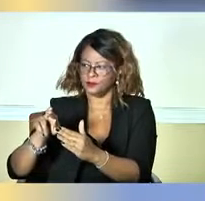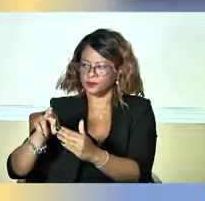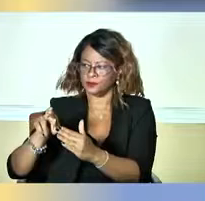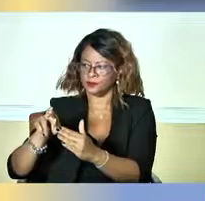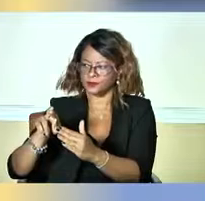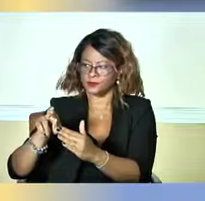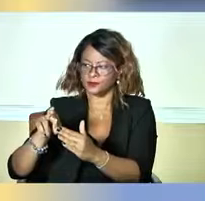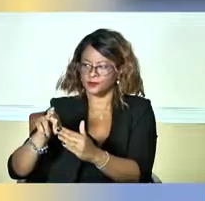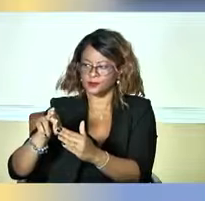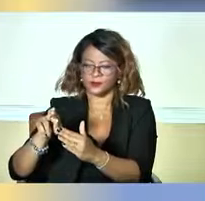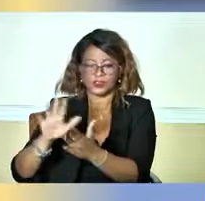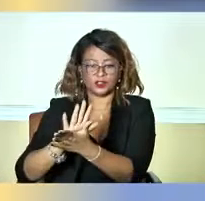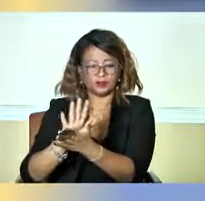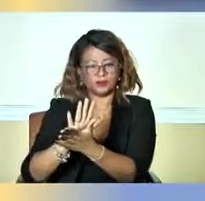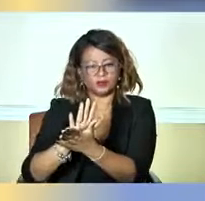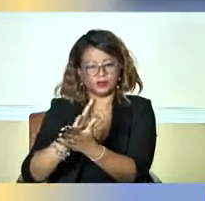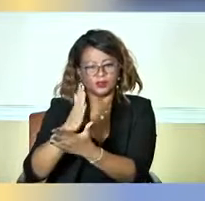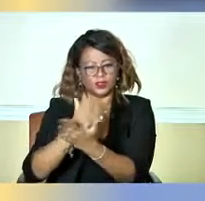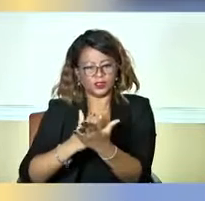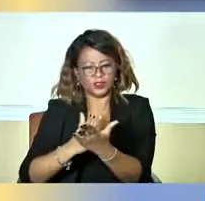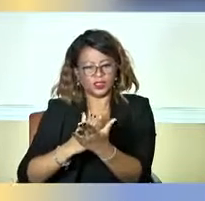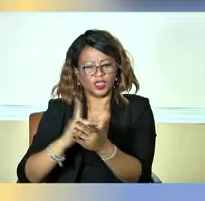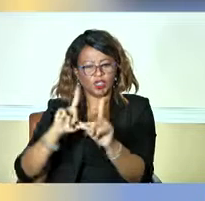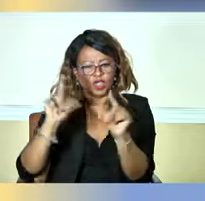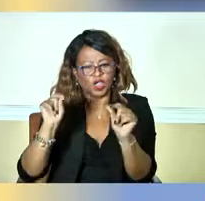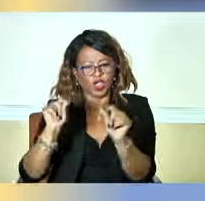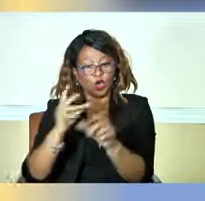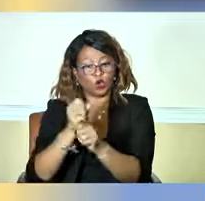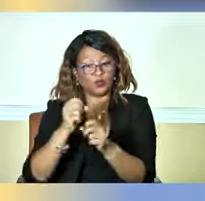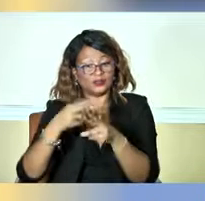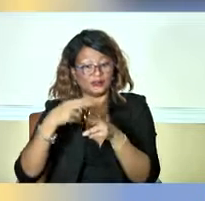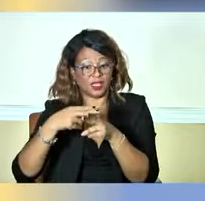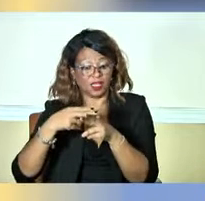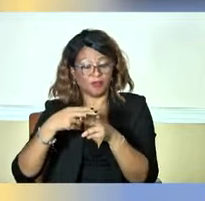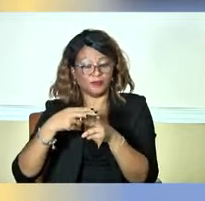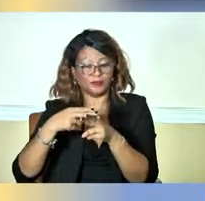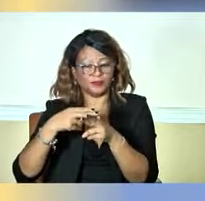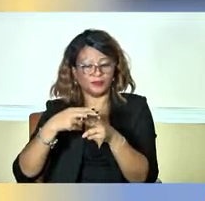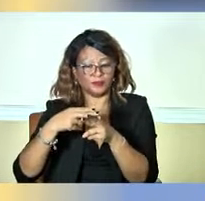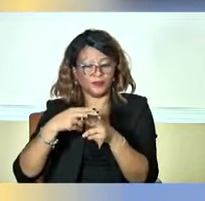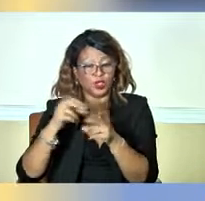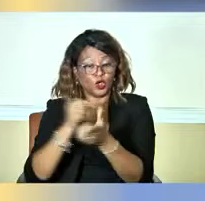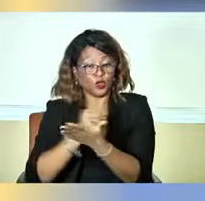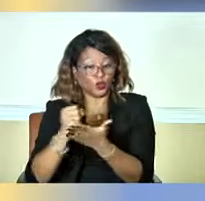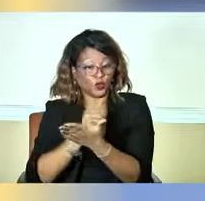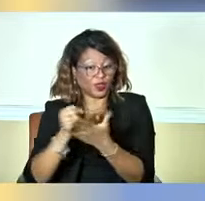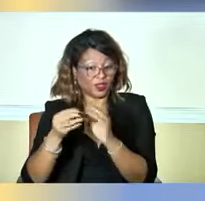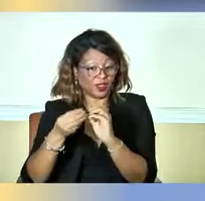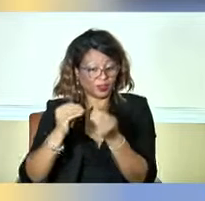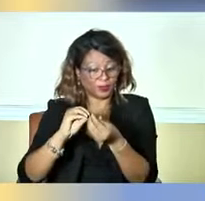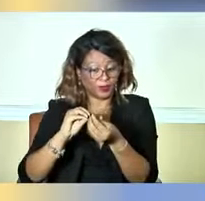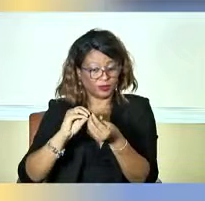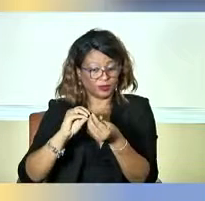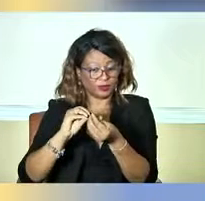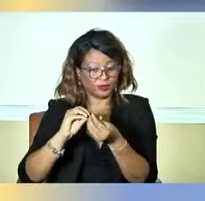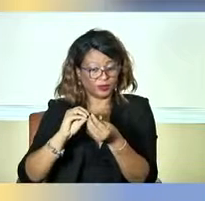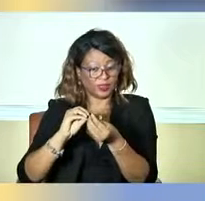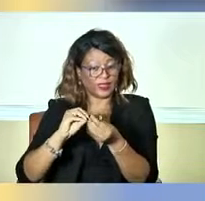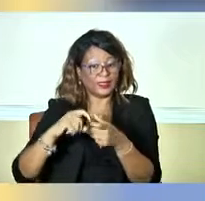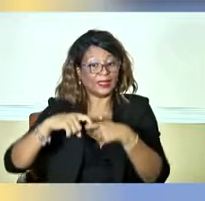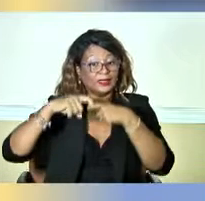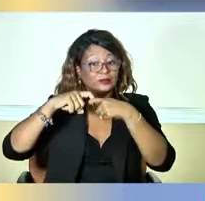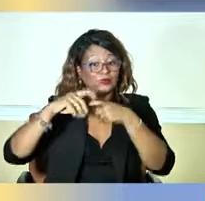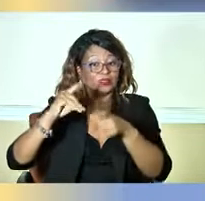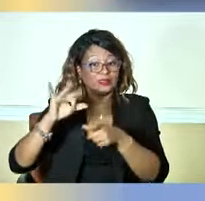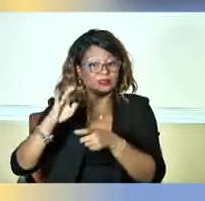In Payment section, enter cardholder's name, credit card number, expiration